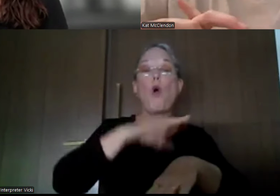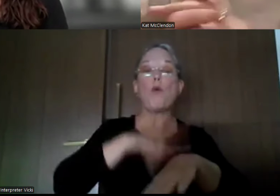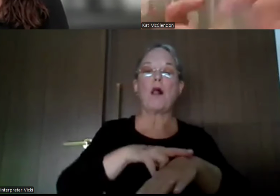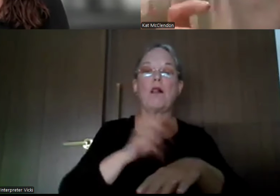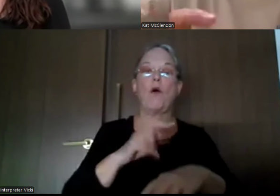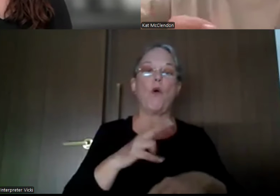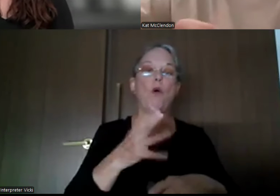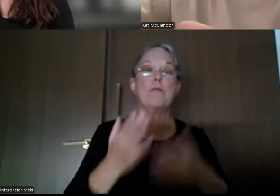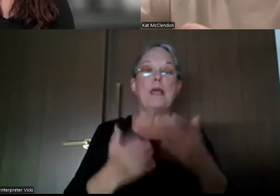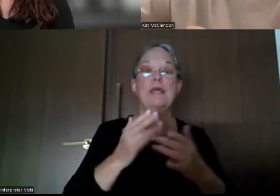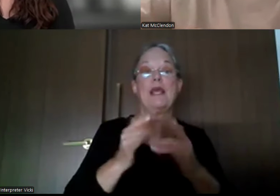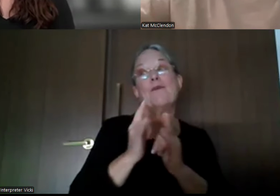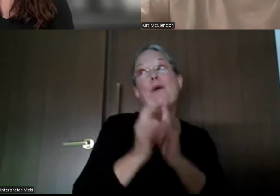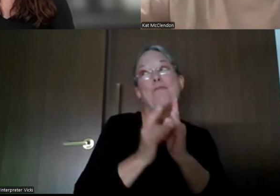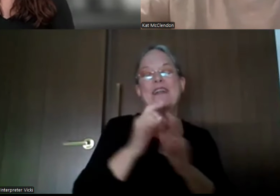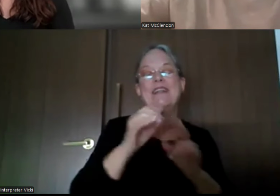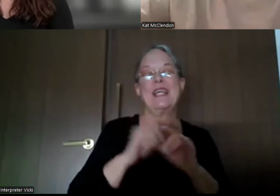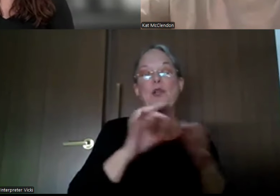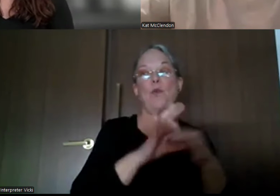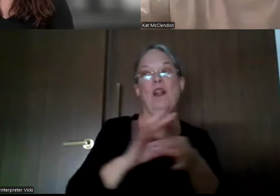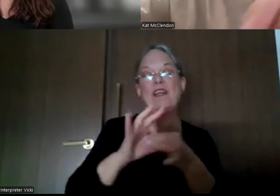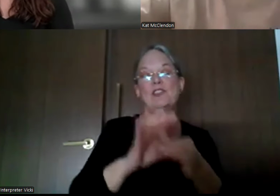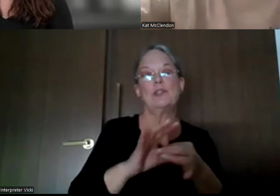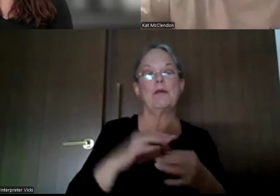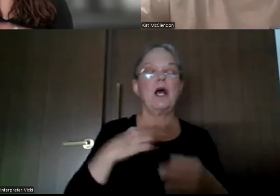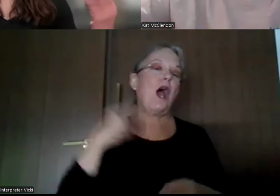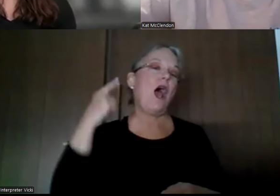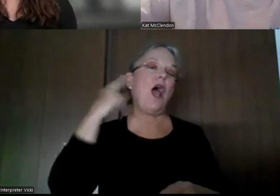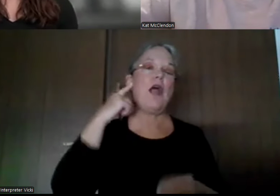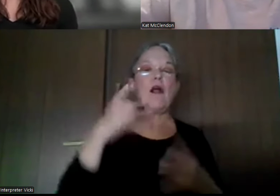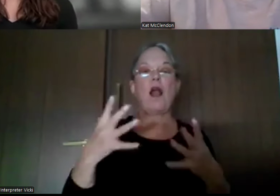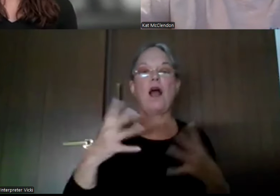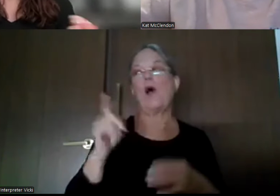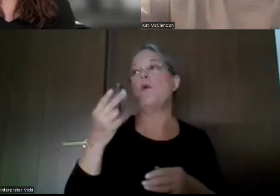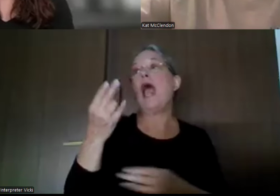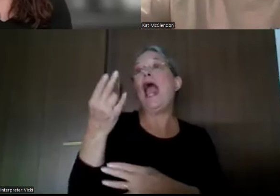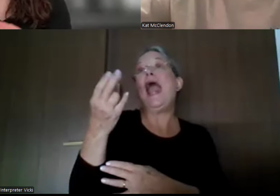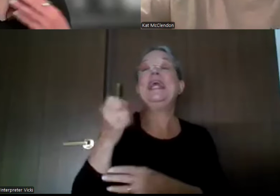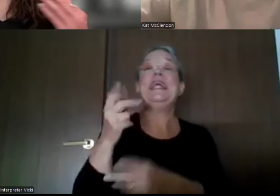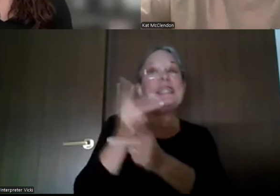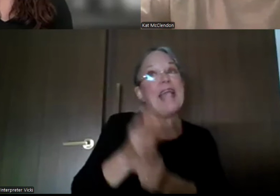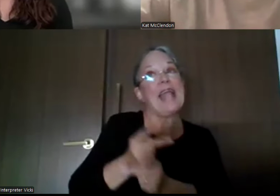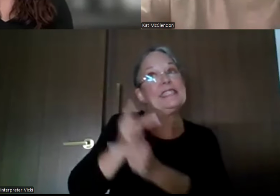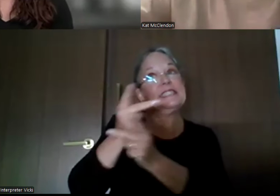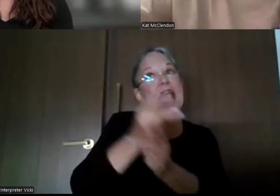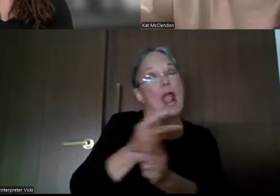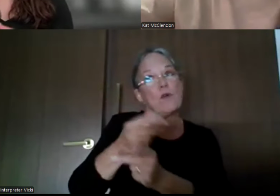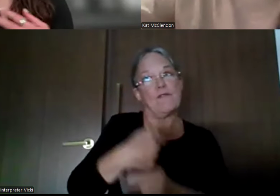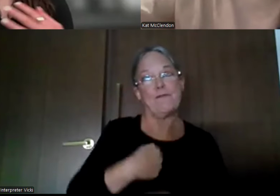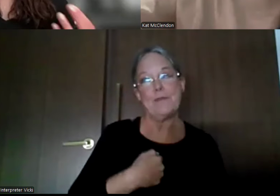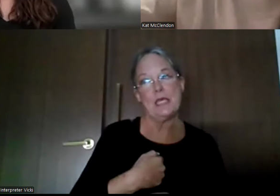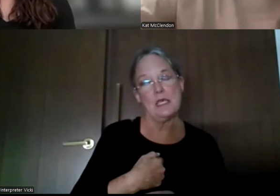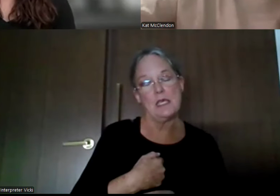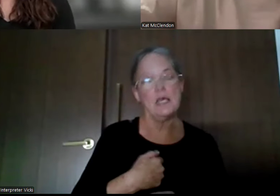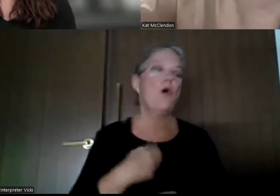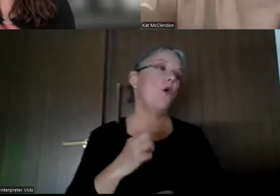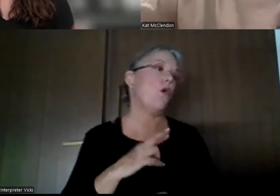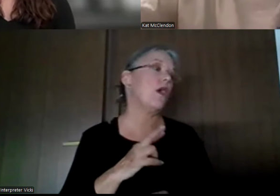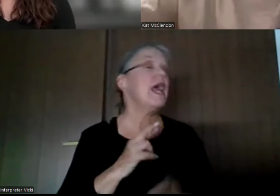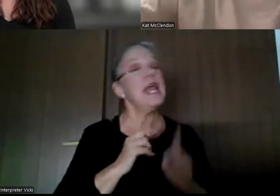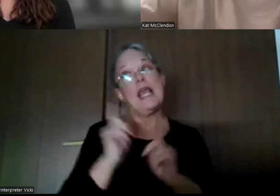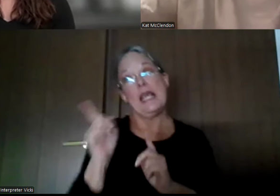in relationships. I think I hear a lot of like, oh, he takes care of me, or, things like that, where it's like, oh, well, but